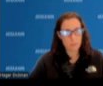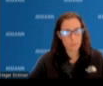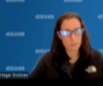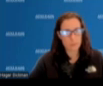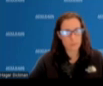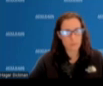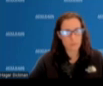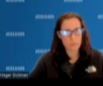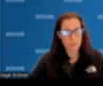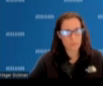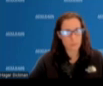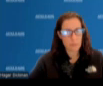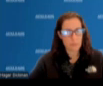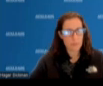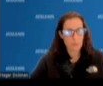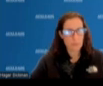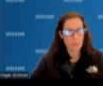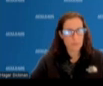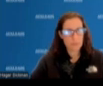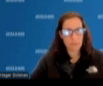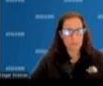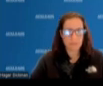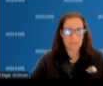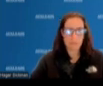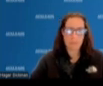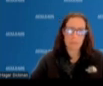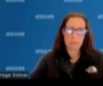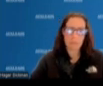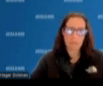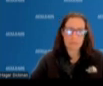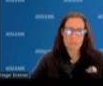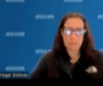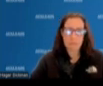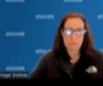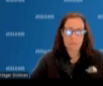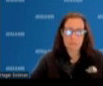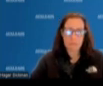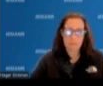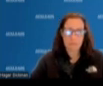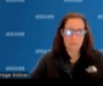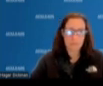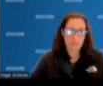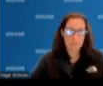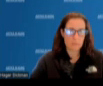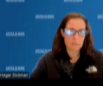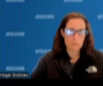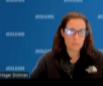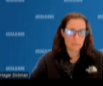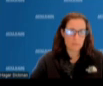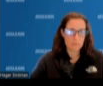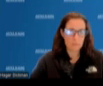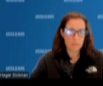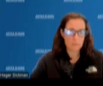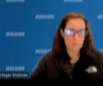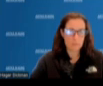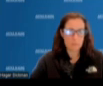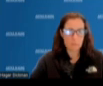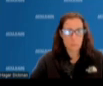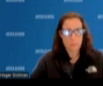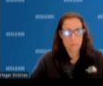The Medicare savings programs, again, make Medicare affordable. There are